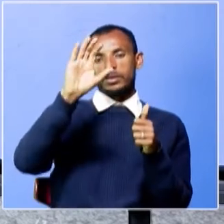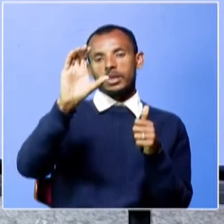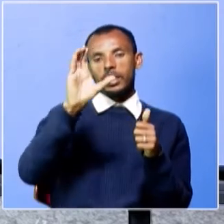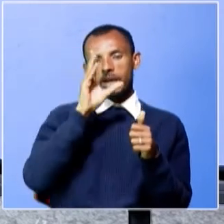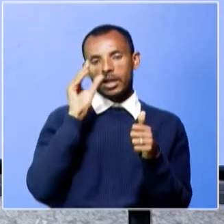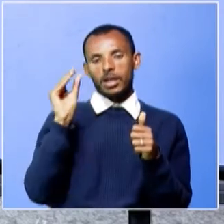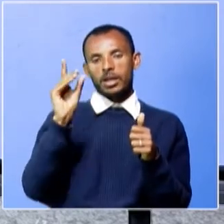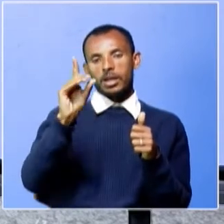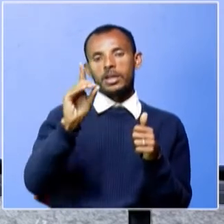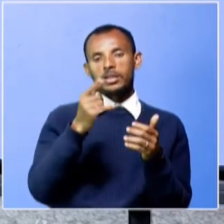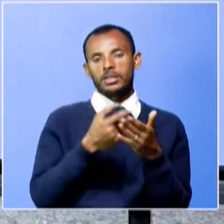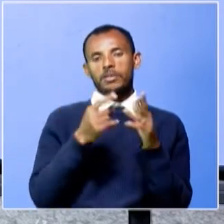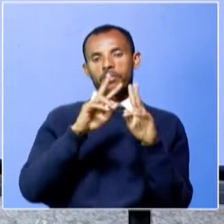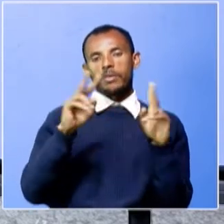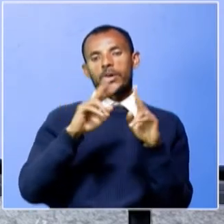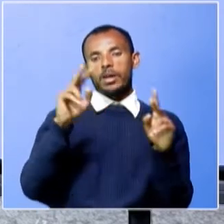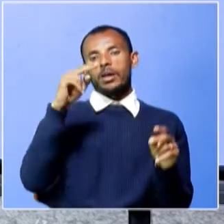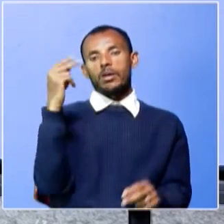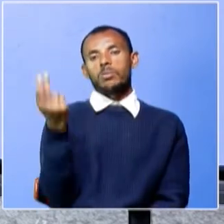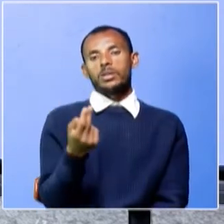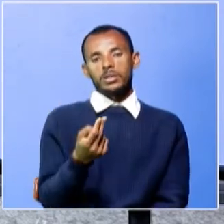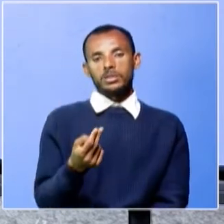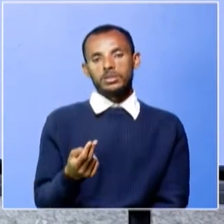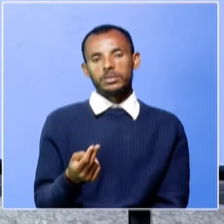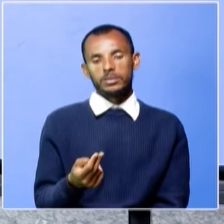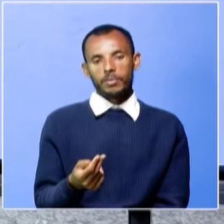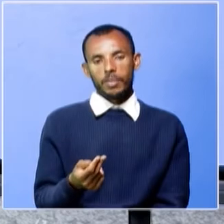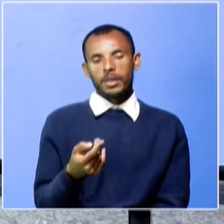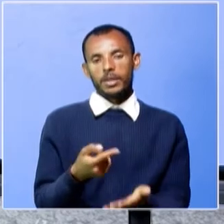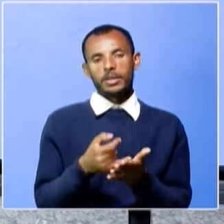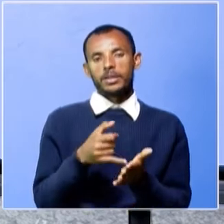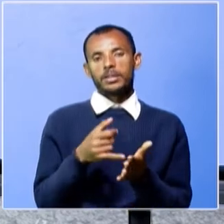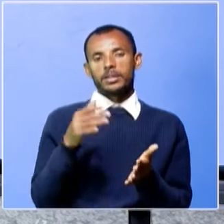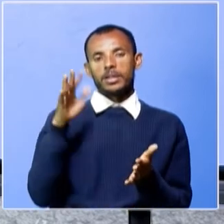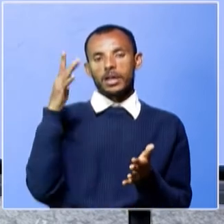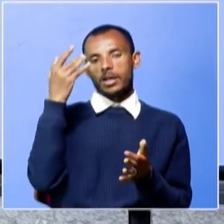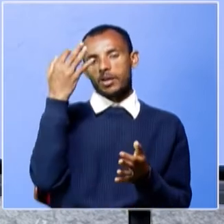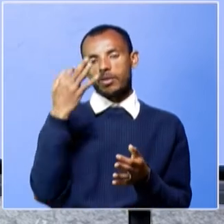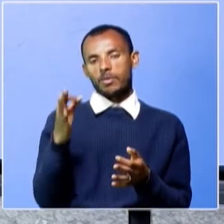D. This is very, very important, and it's a kind of